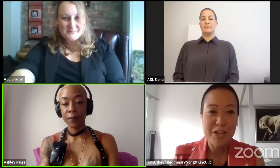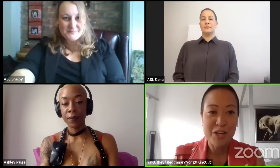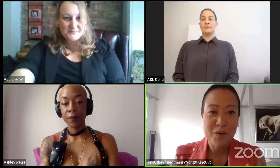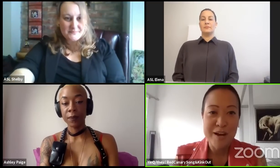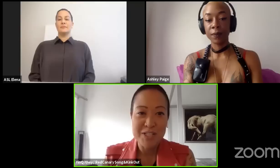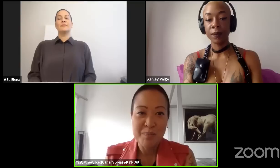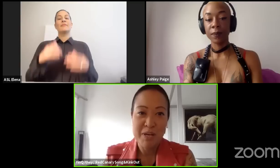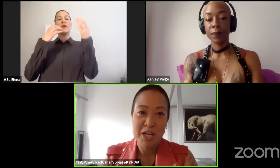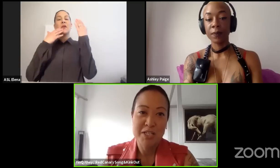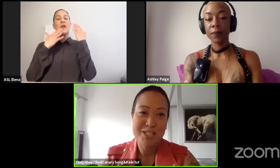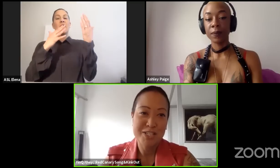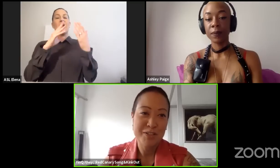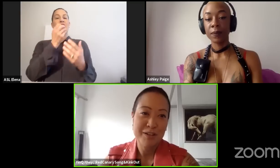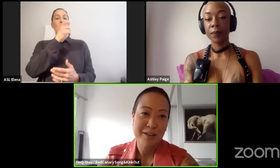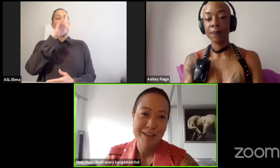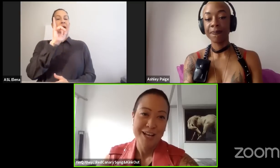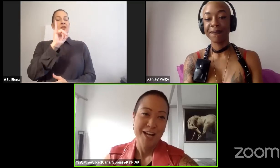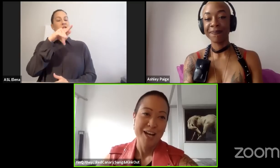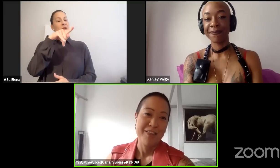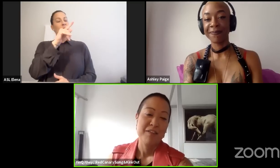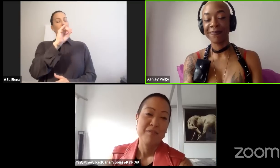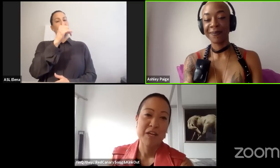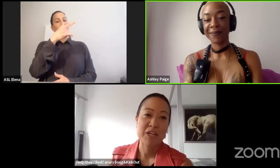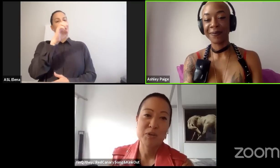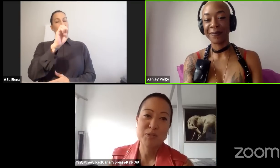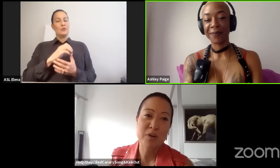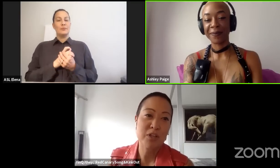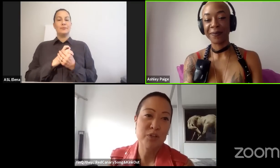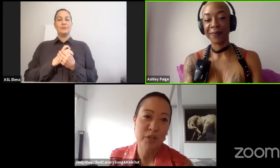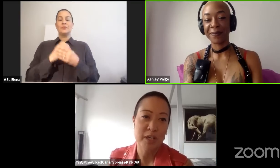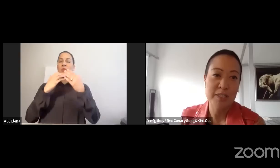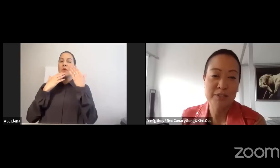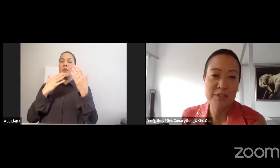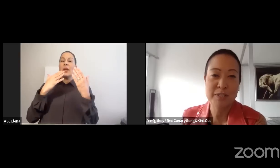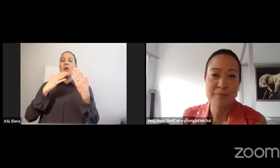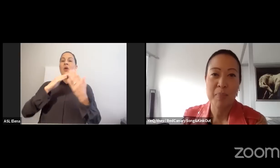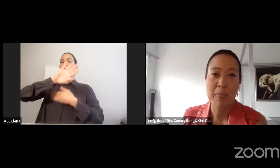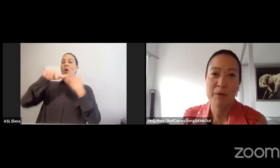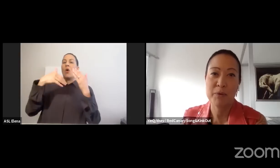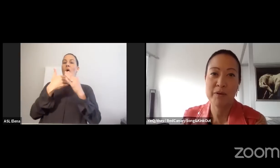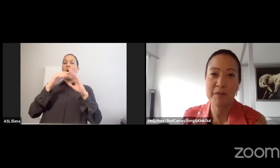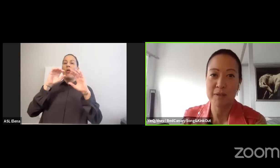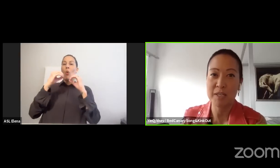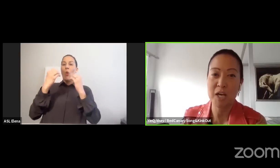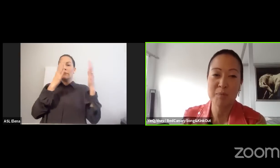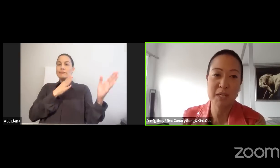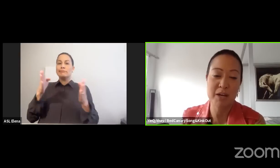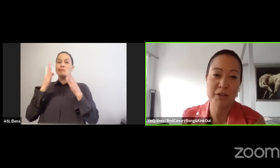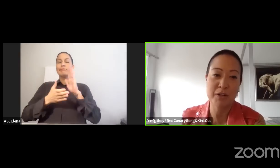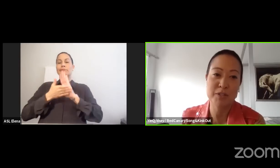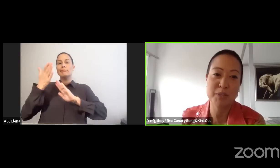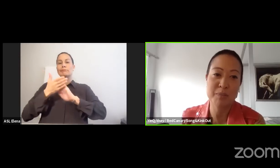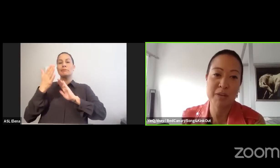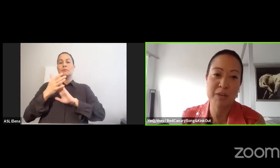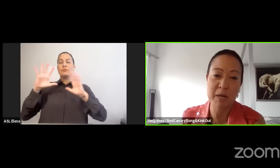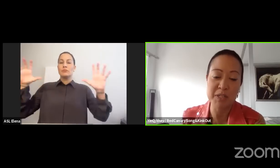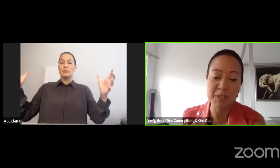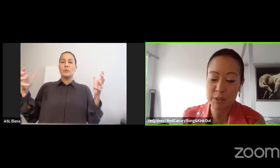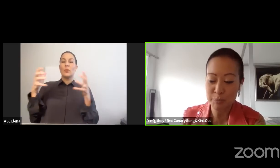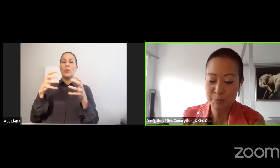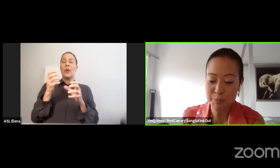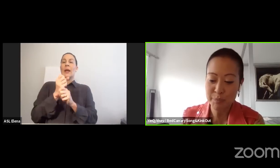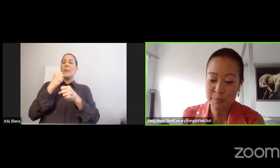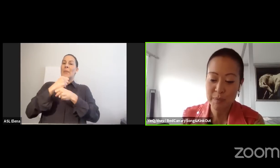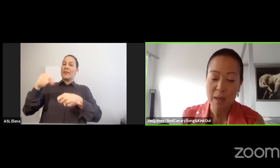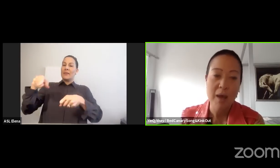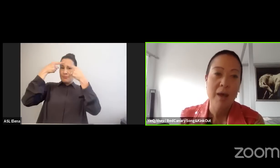Thank you, Ashley Page. Thank you to all the organizers who have come together to make this